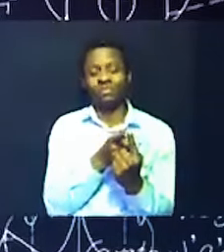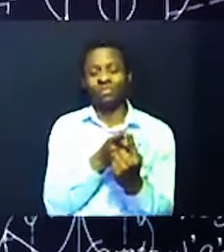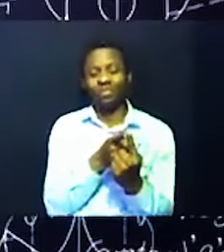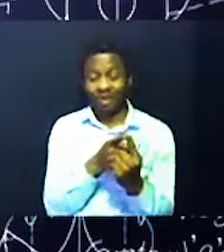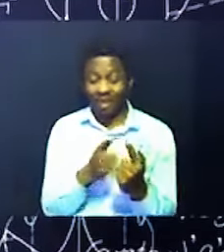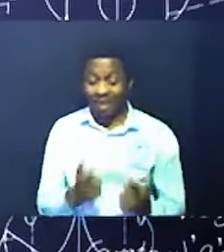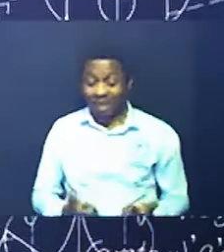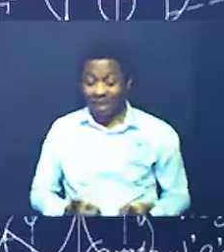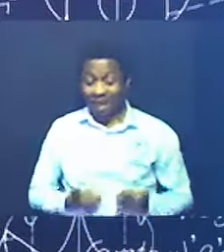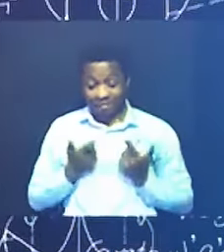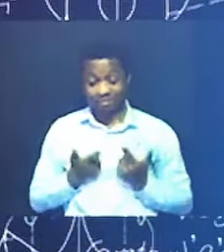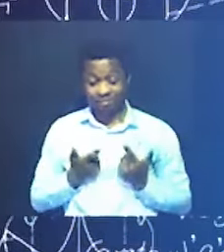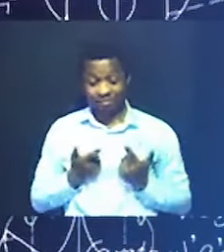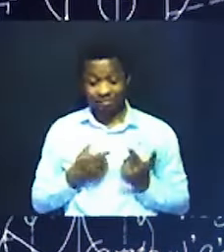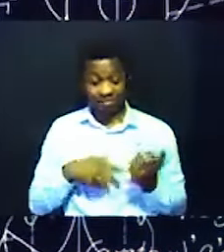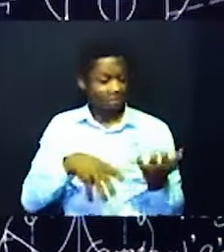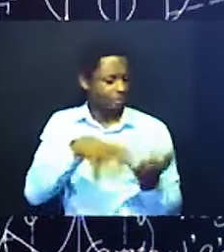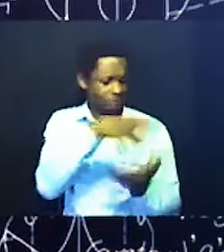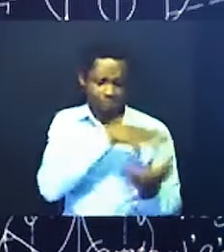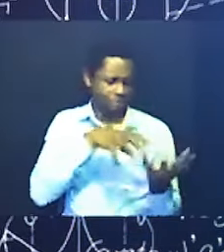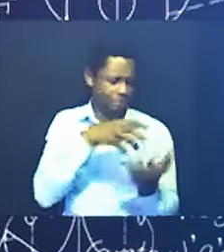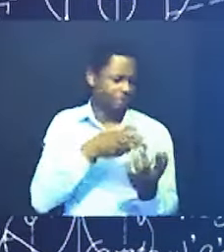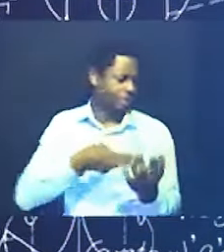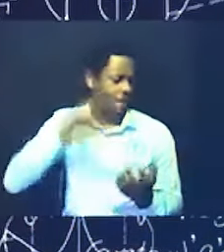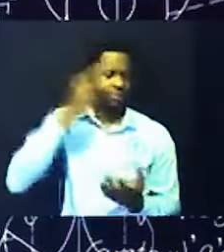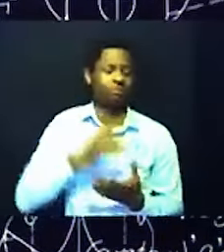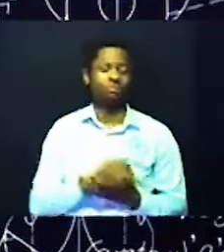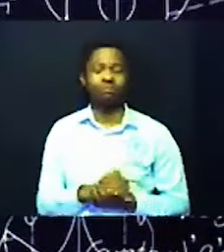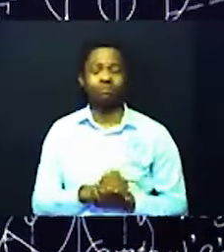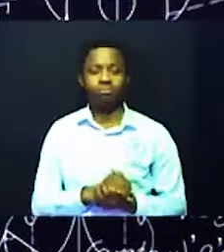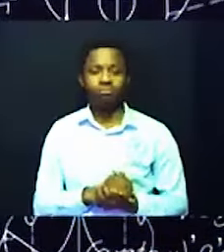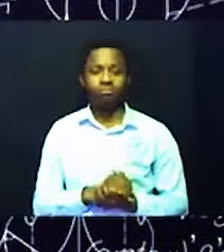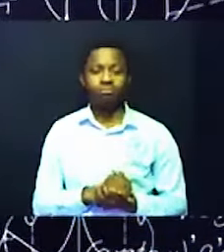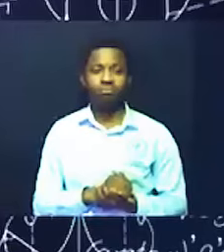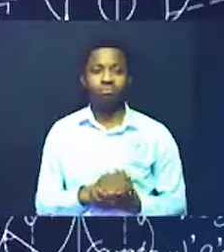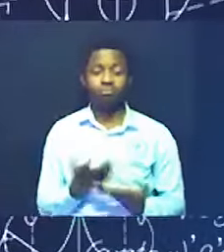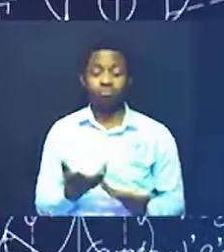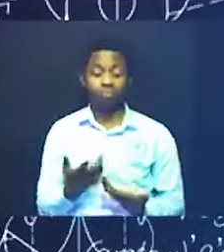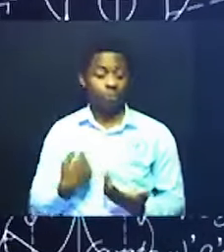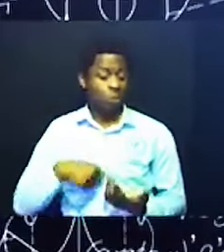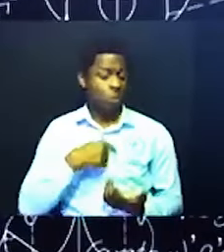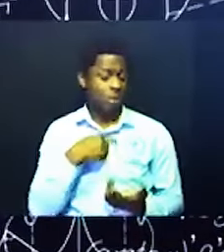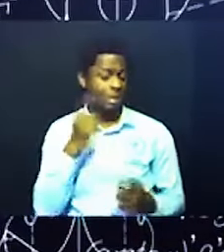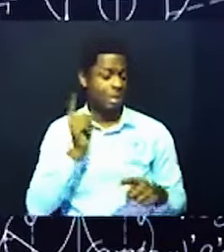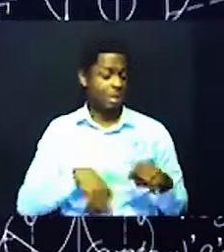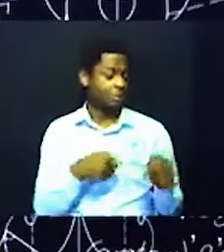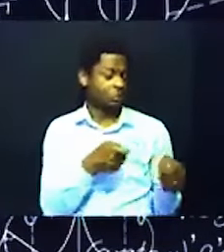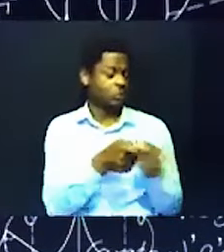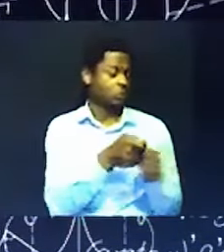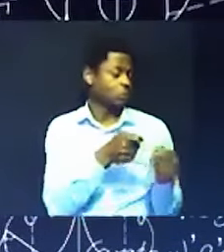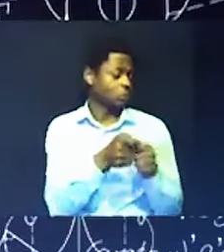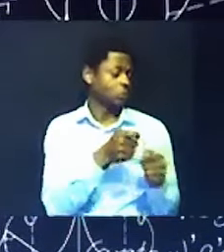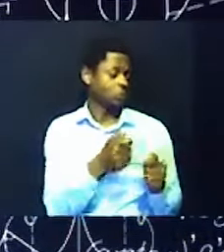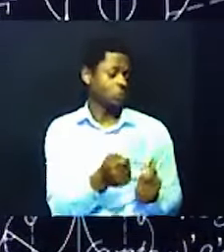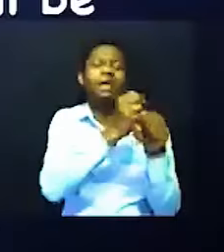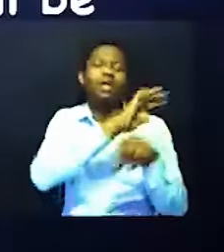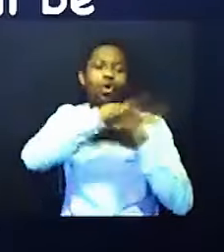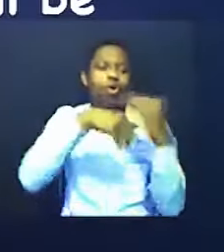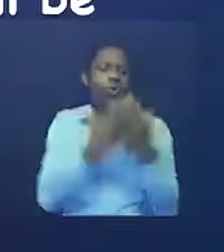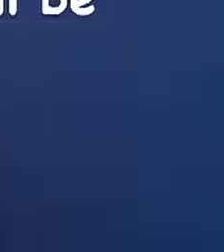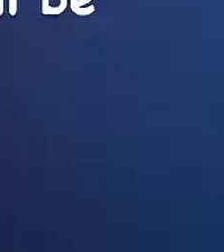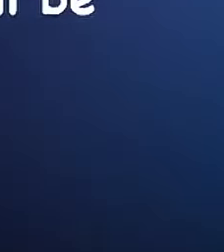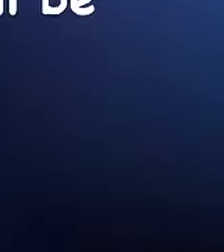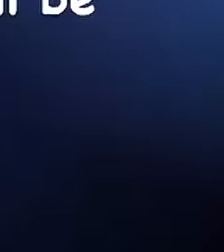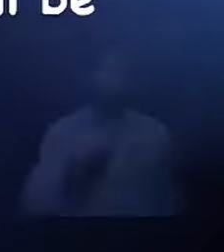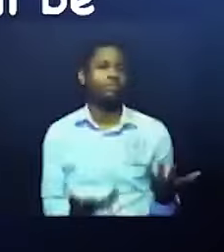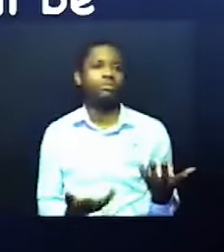quite complicated and we do not always have control over it we